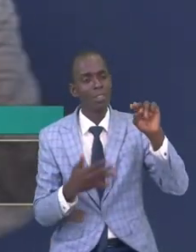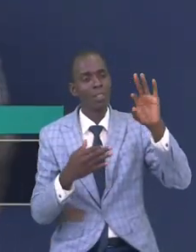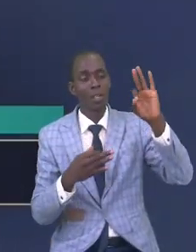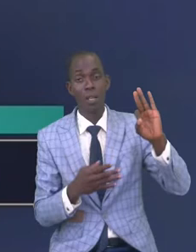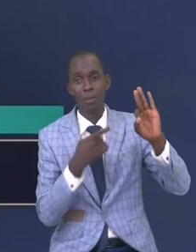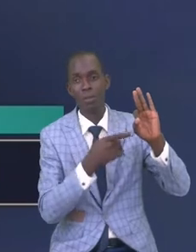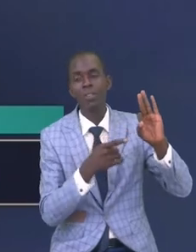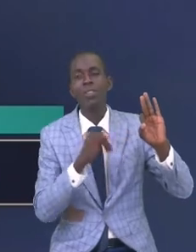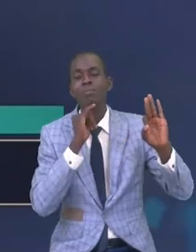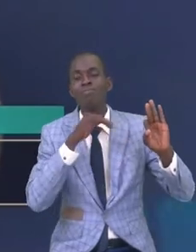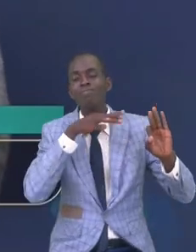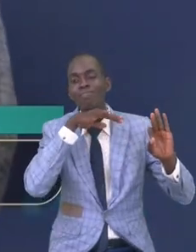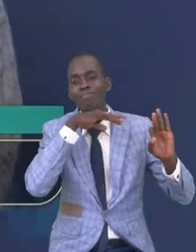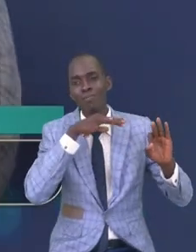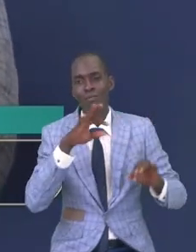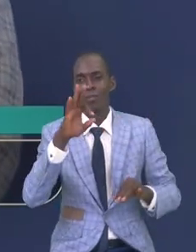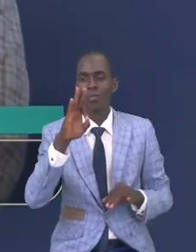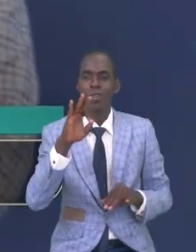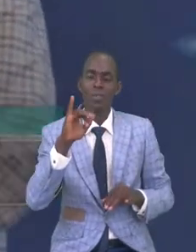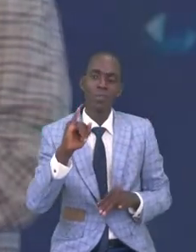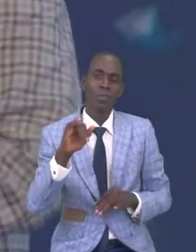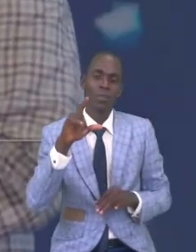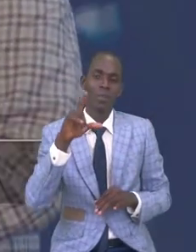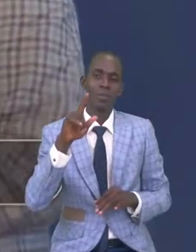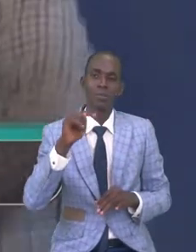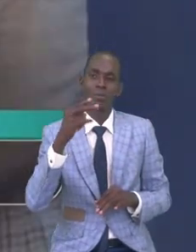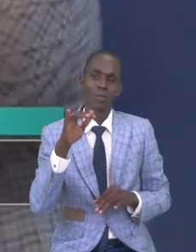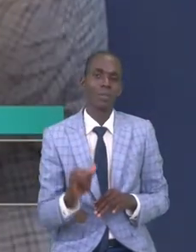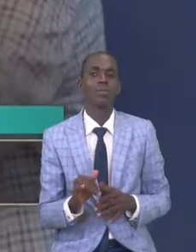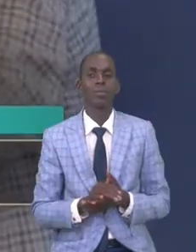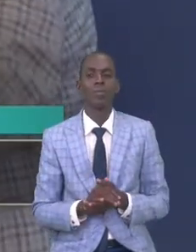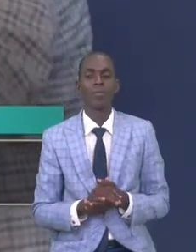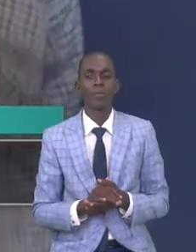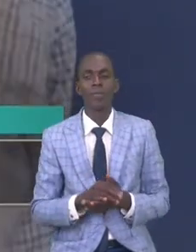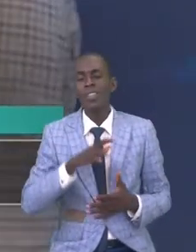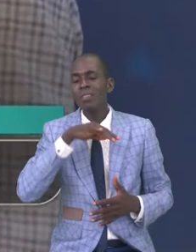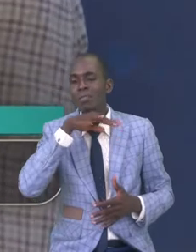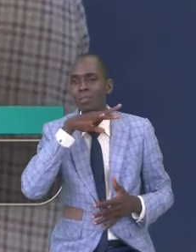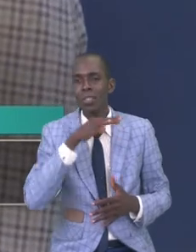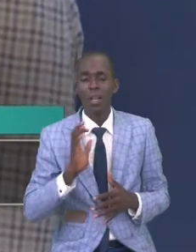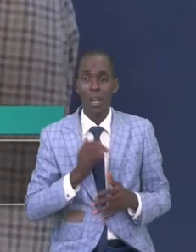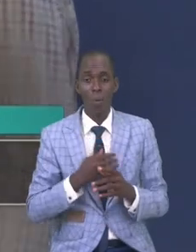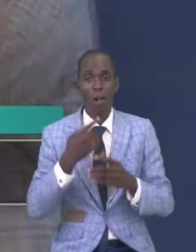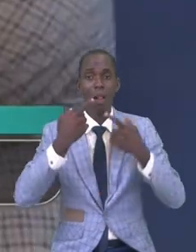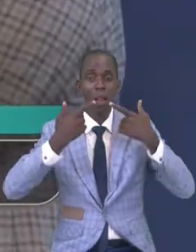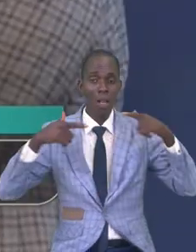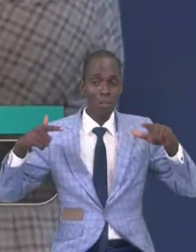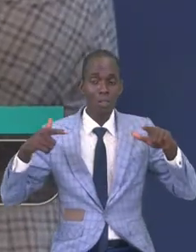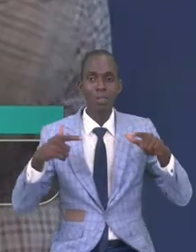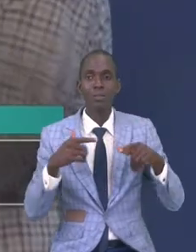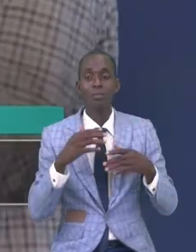we're filthy, our language filthy, our companions filthy, and